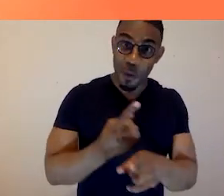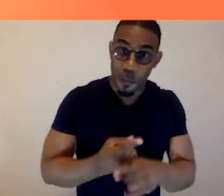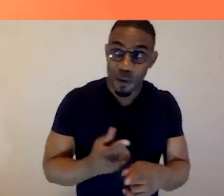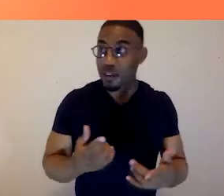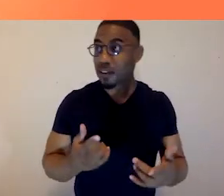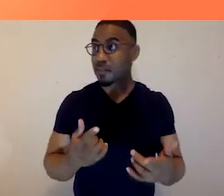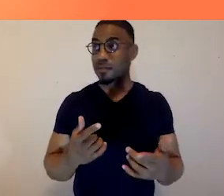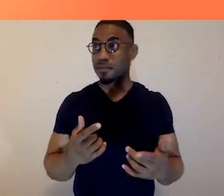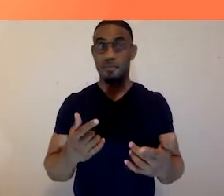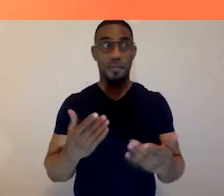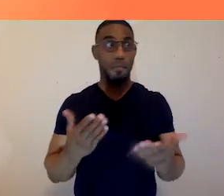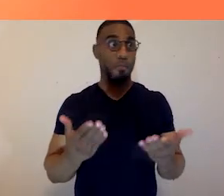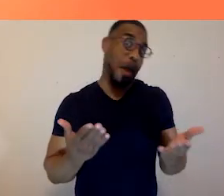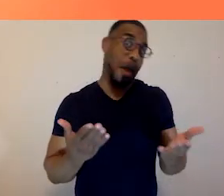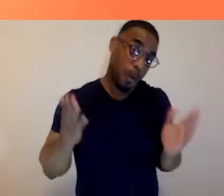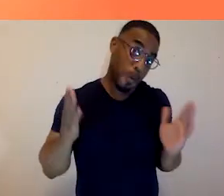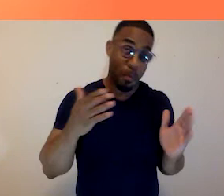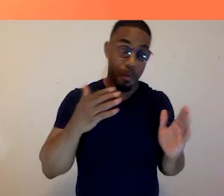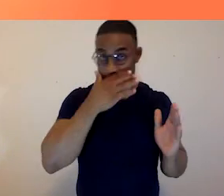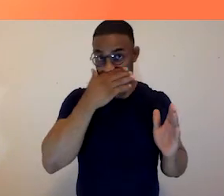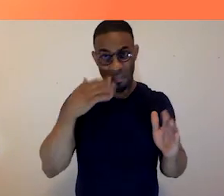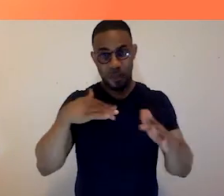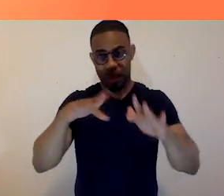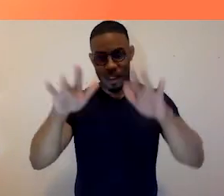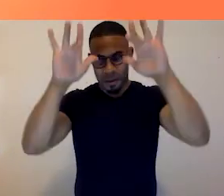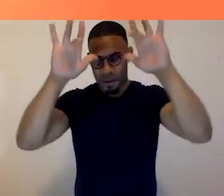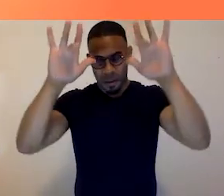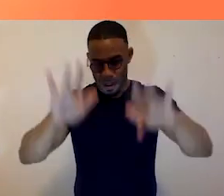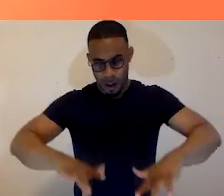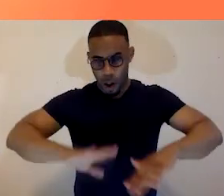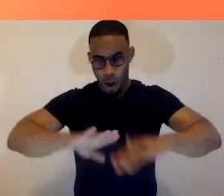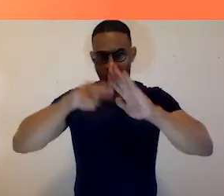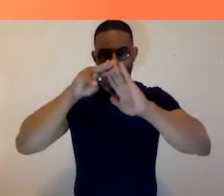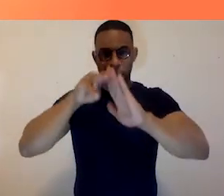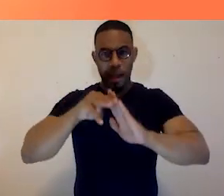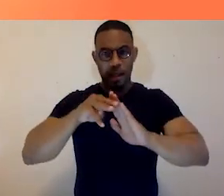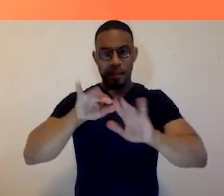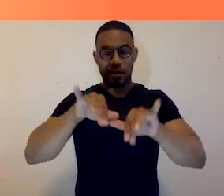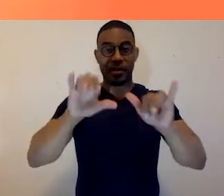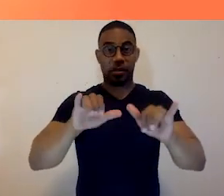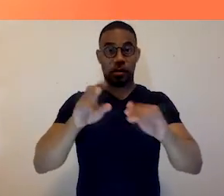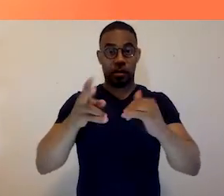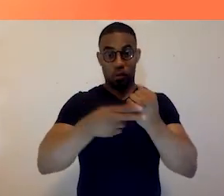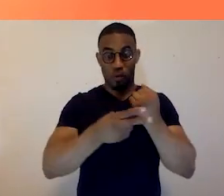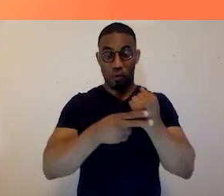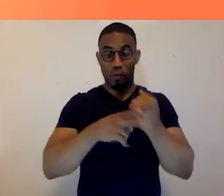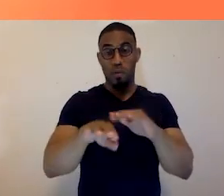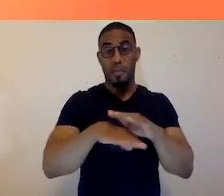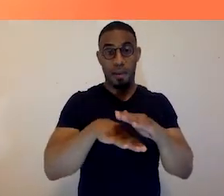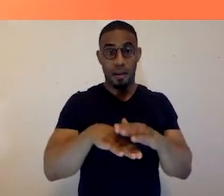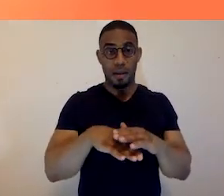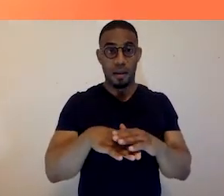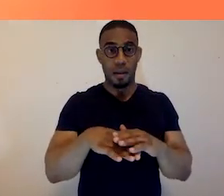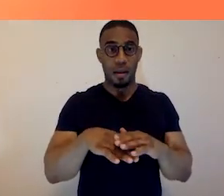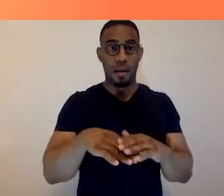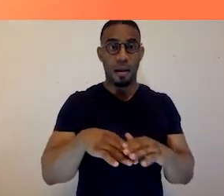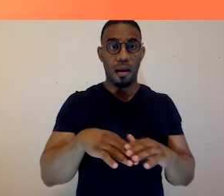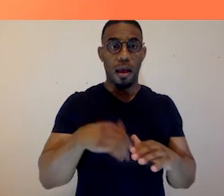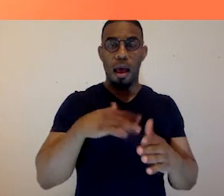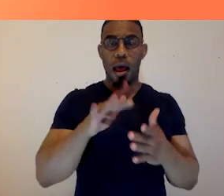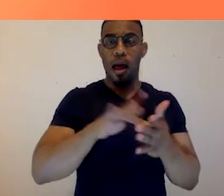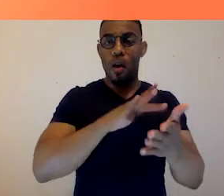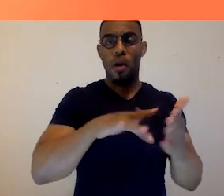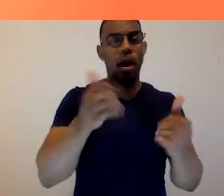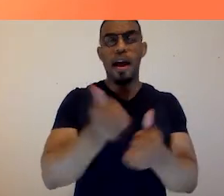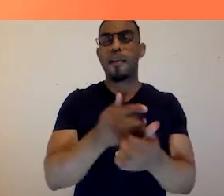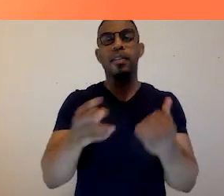properly? Maybe. So I cleared all of the models that the system has stored. So basically, I erased